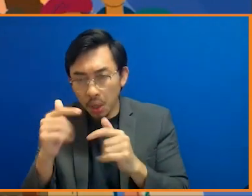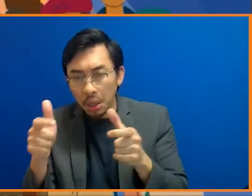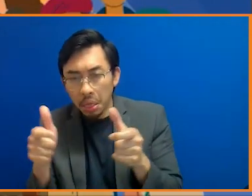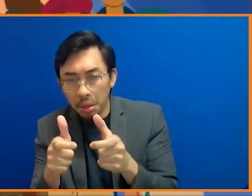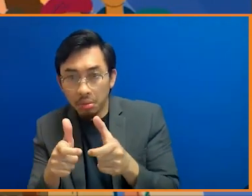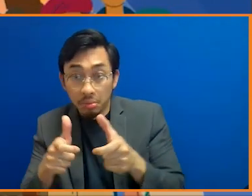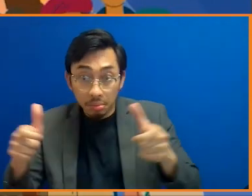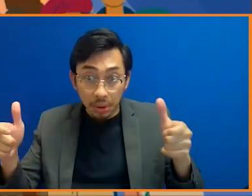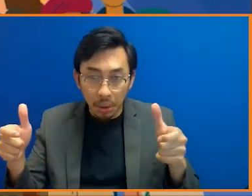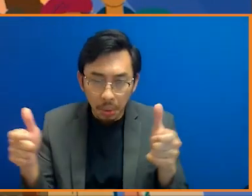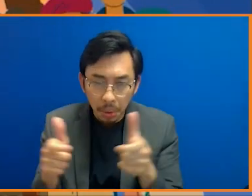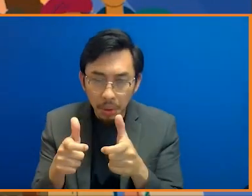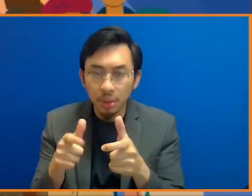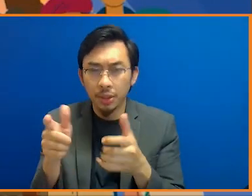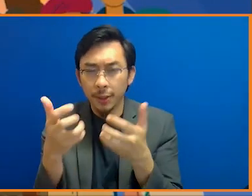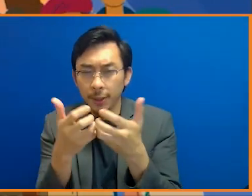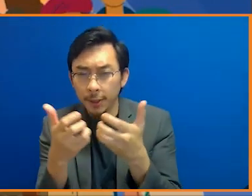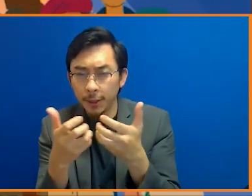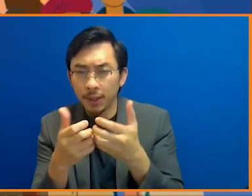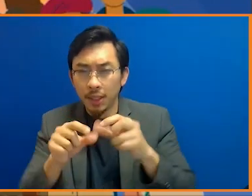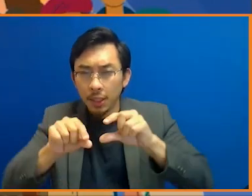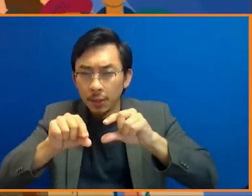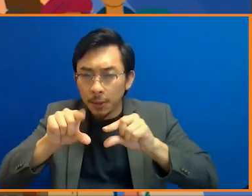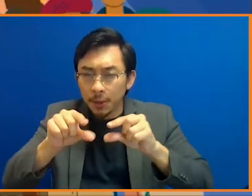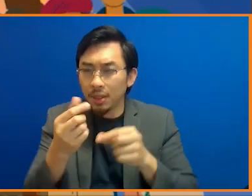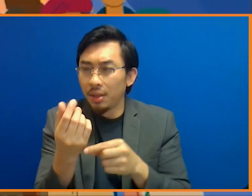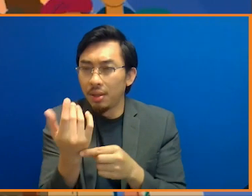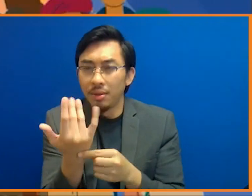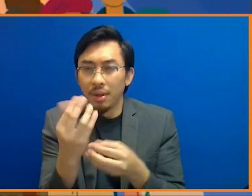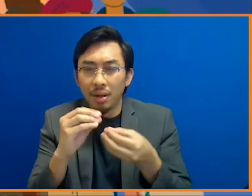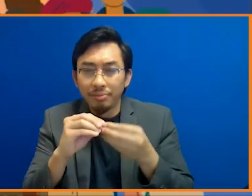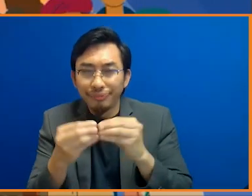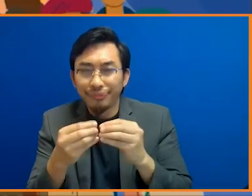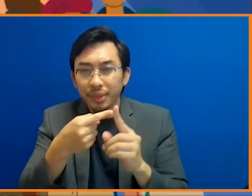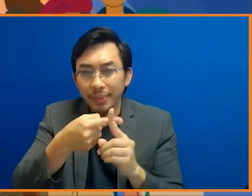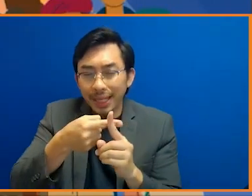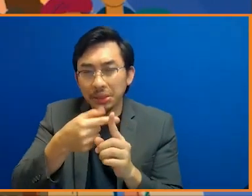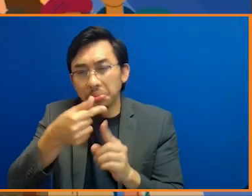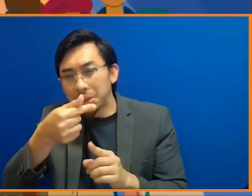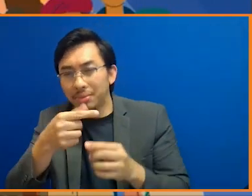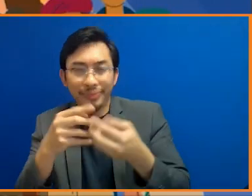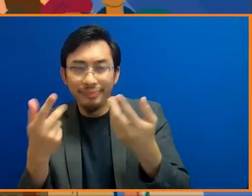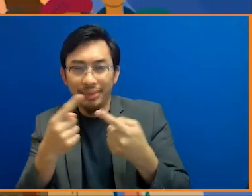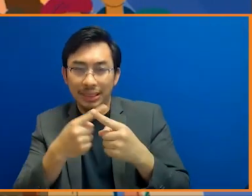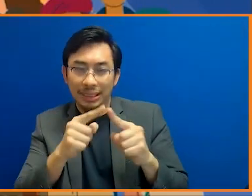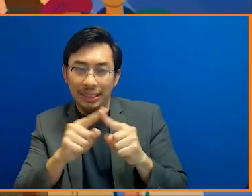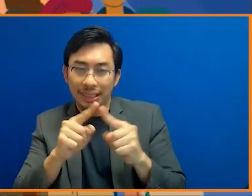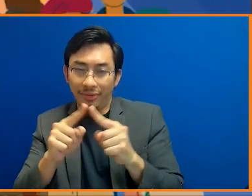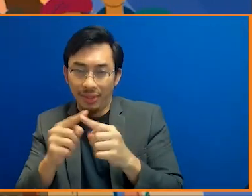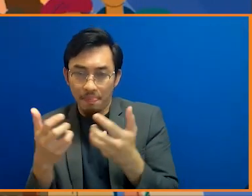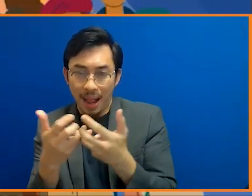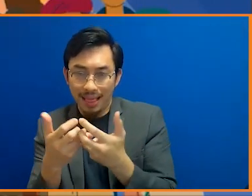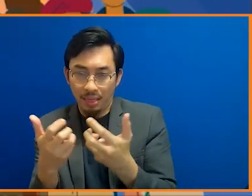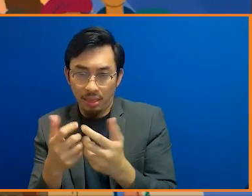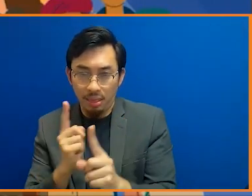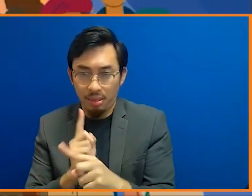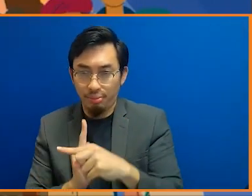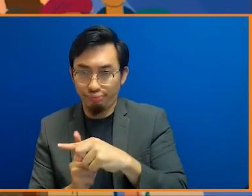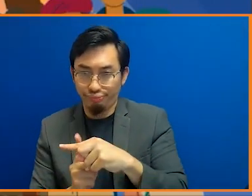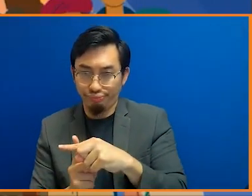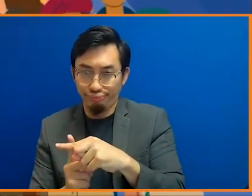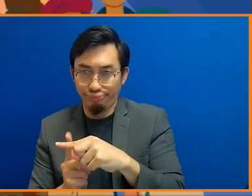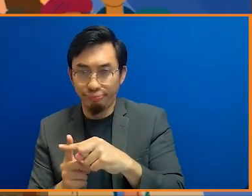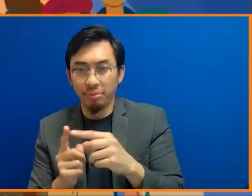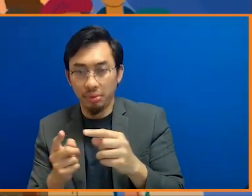risk. Maybe some of you come from mathematicians, so probably you can use a stochastic model